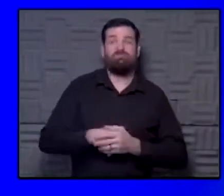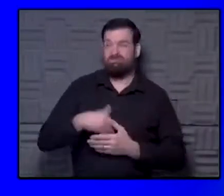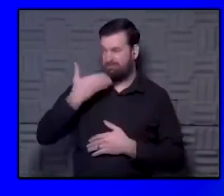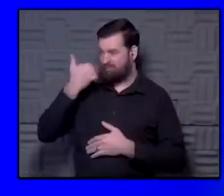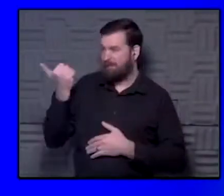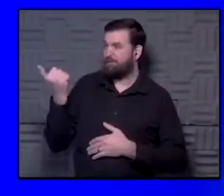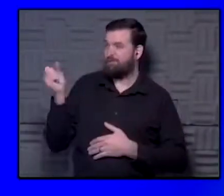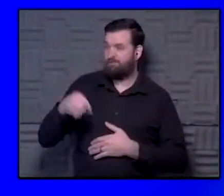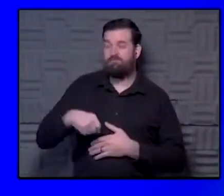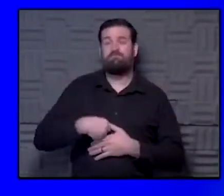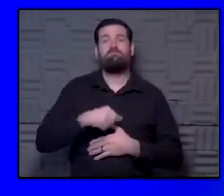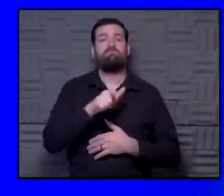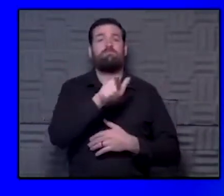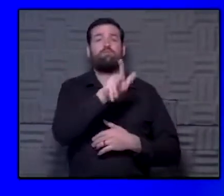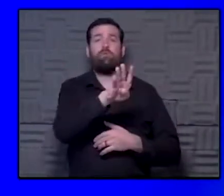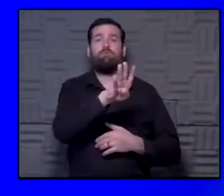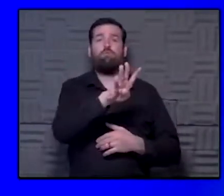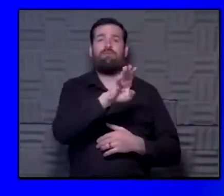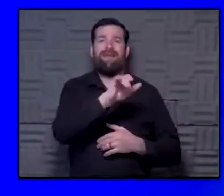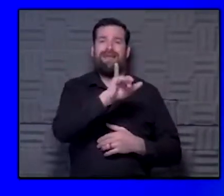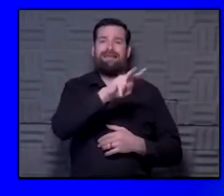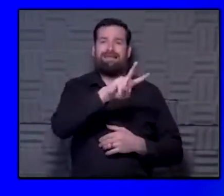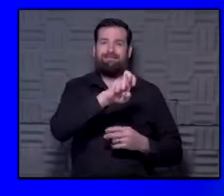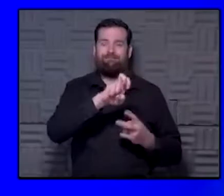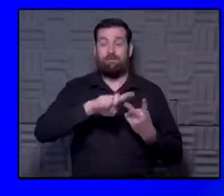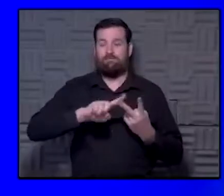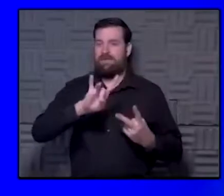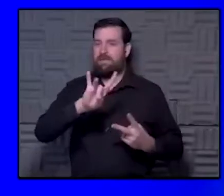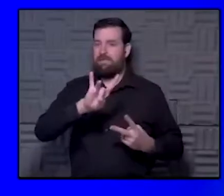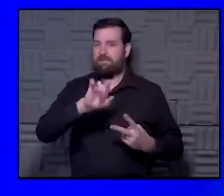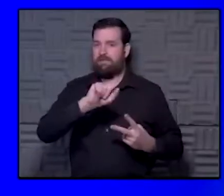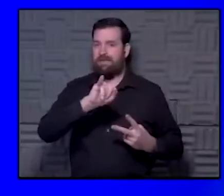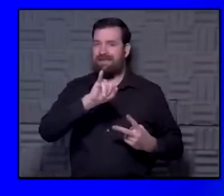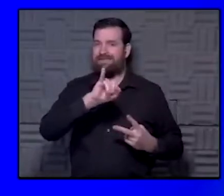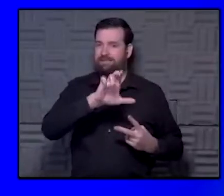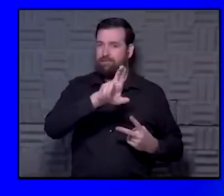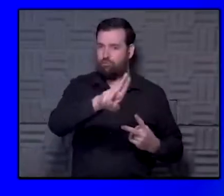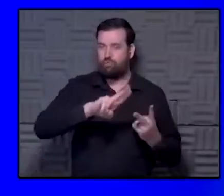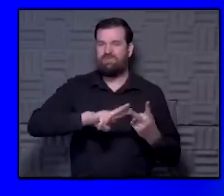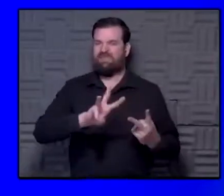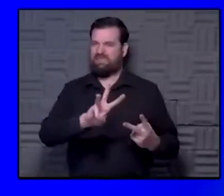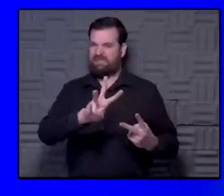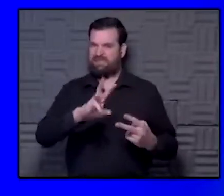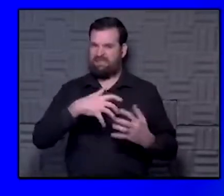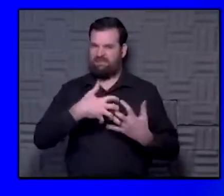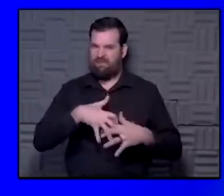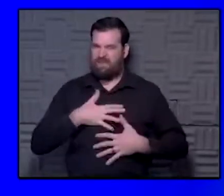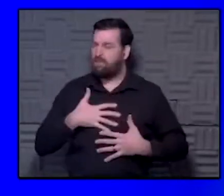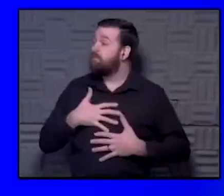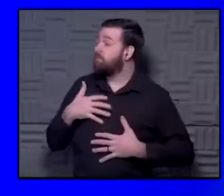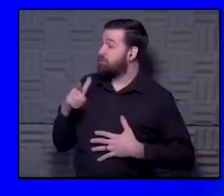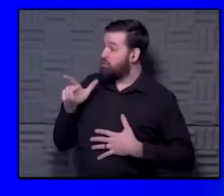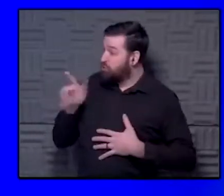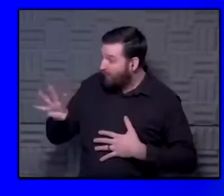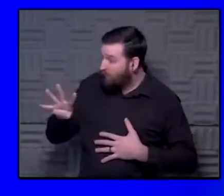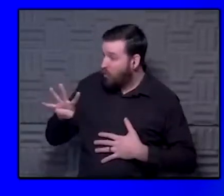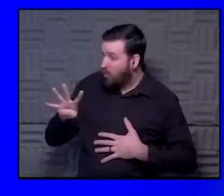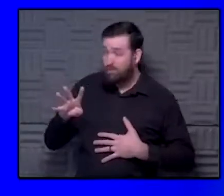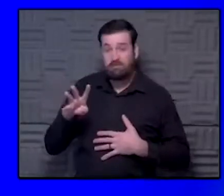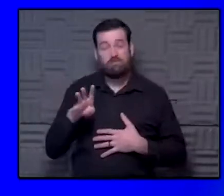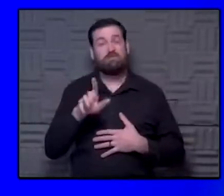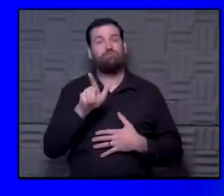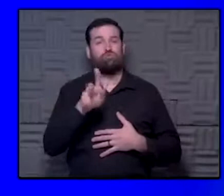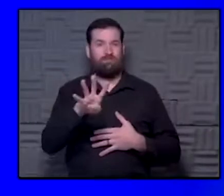better. 24 active infections with 8 in the ICU and 6 on the ventilator. What was that number? 24, 8